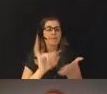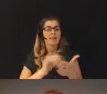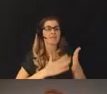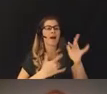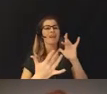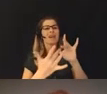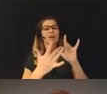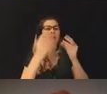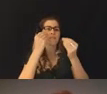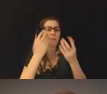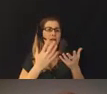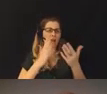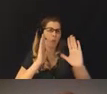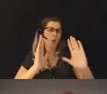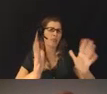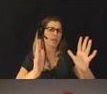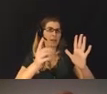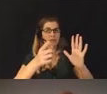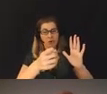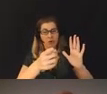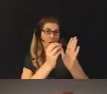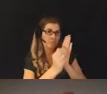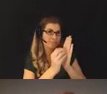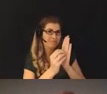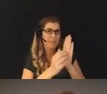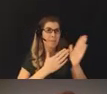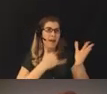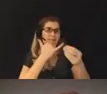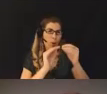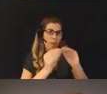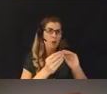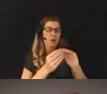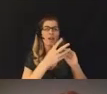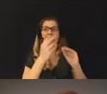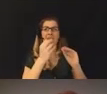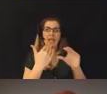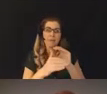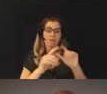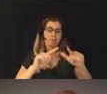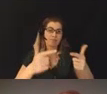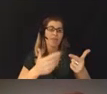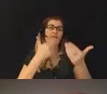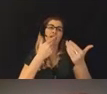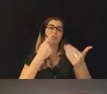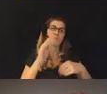info. I'll leave the screen up for a few minutes, and I'm happy to turn it over to you guys, and just want to thank you for your